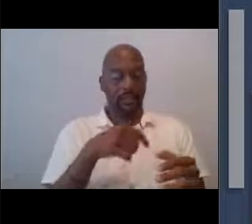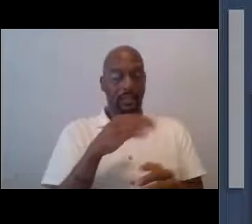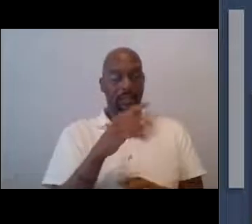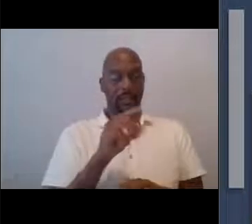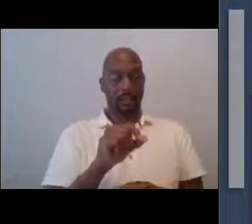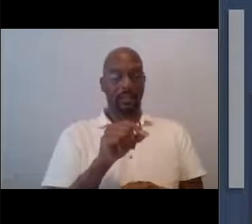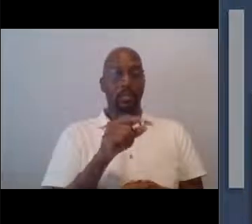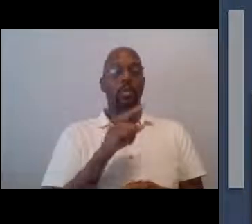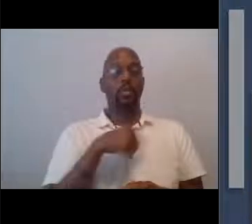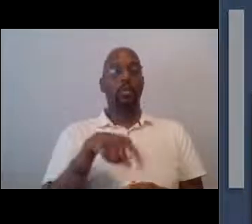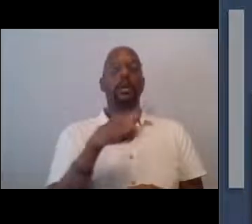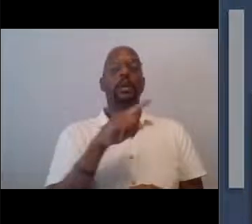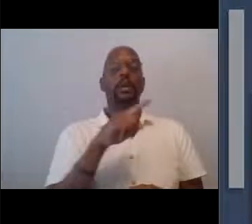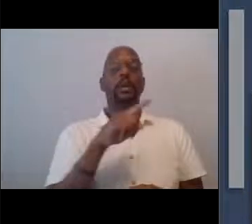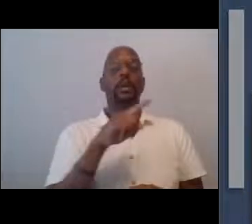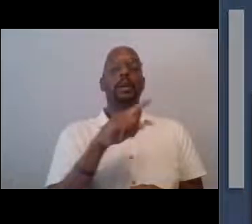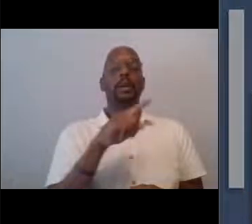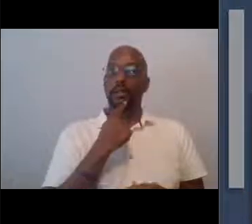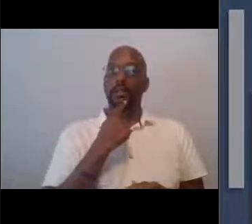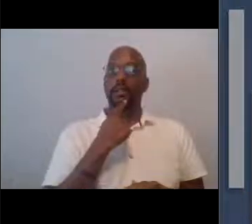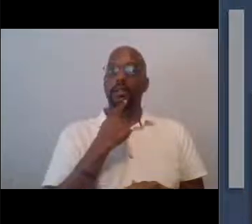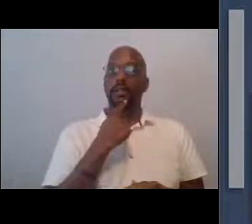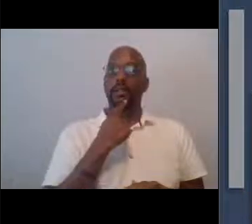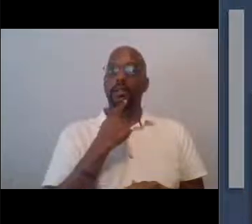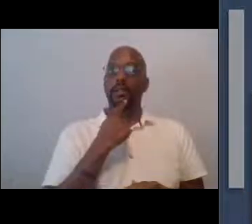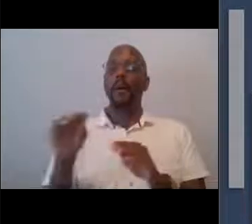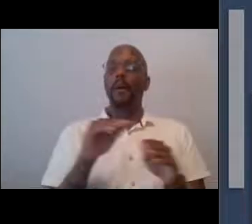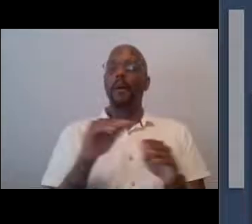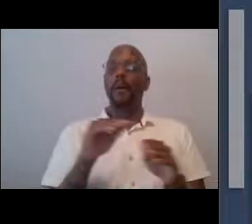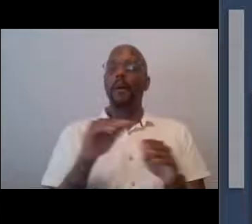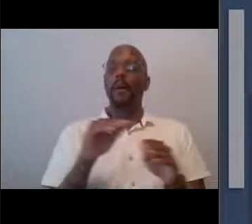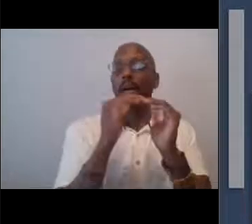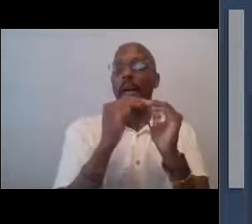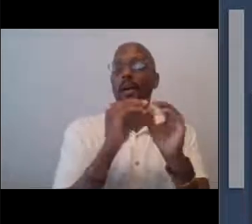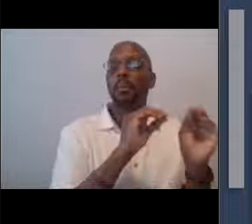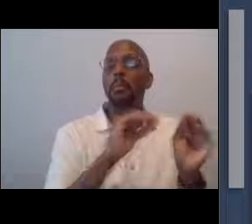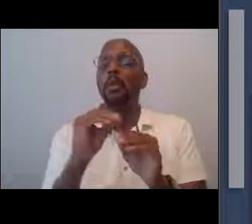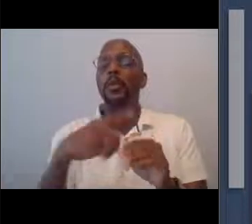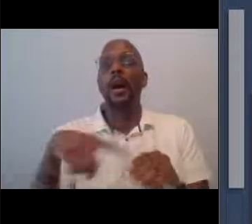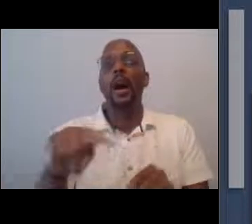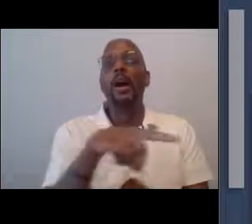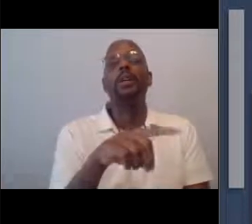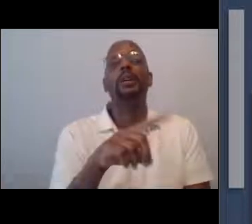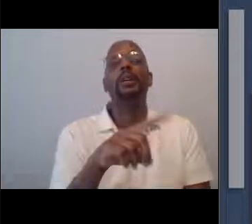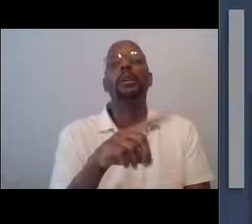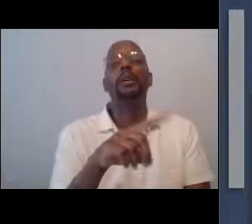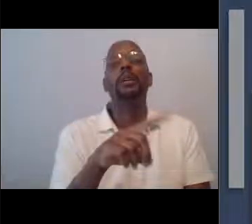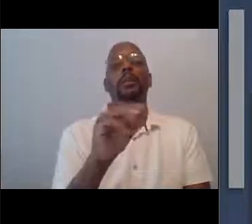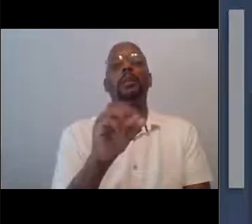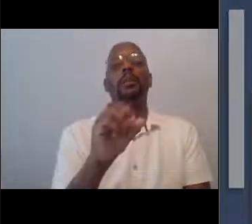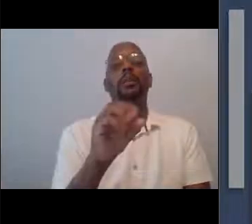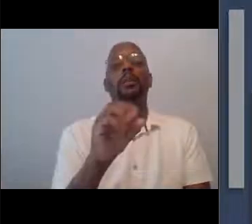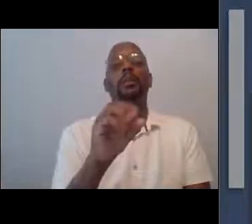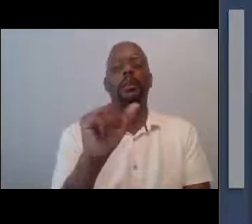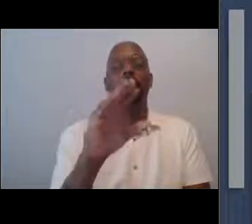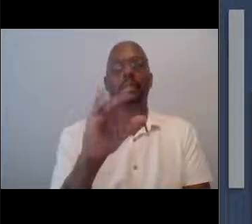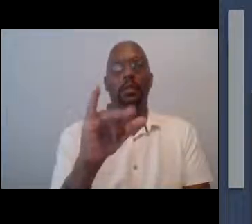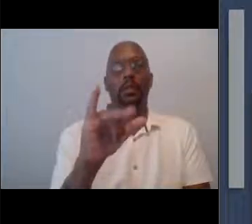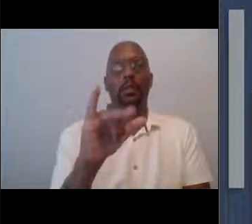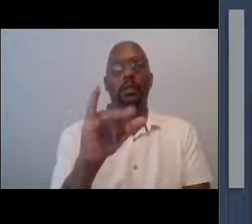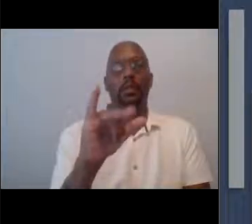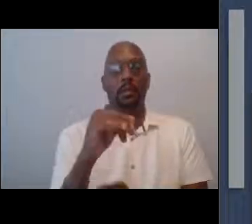that mobility and equity move our democracy, that we actually meet on the